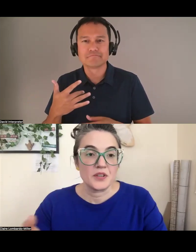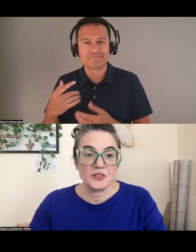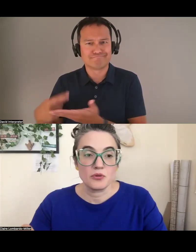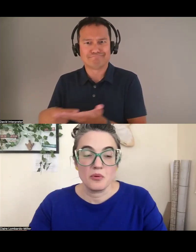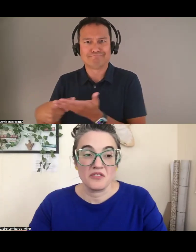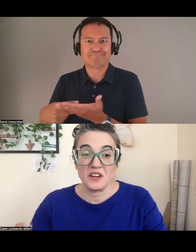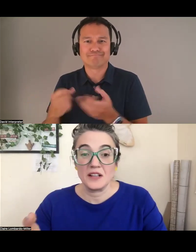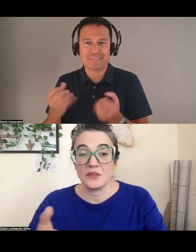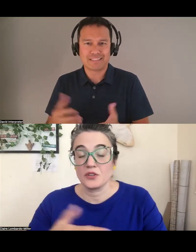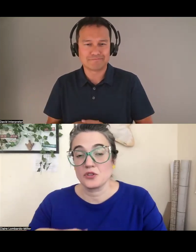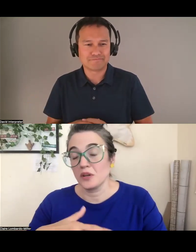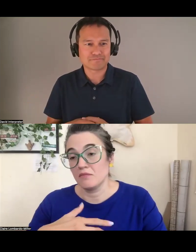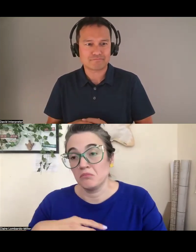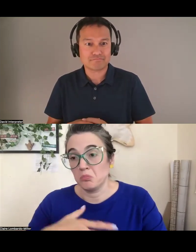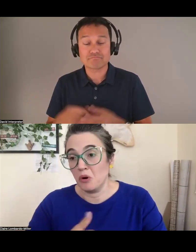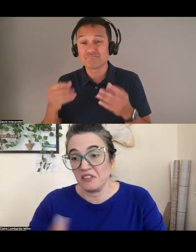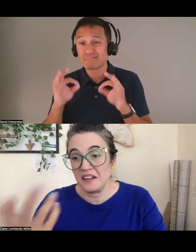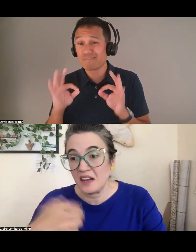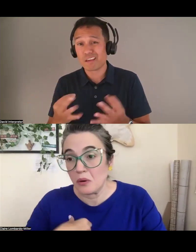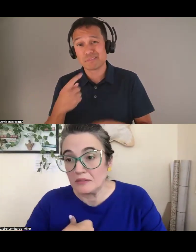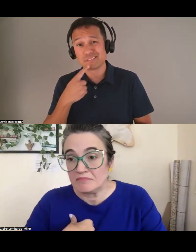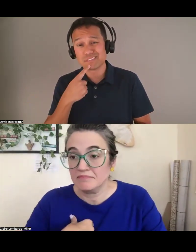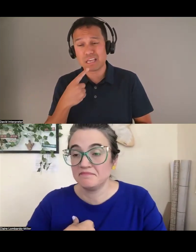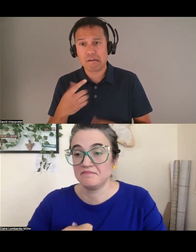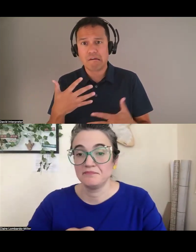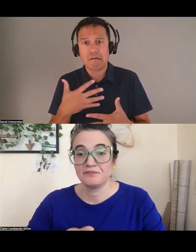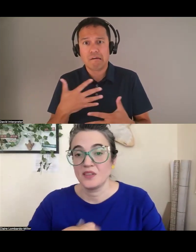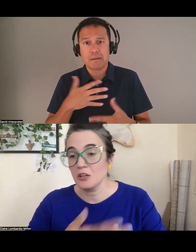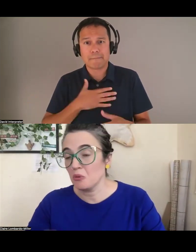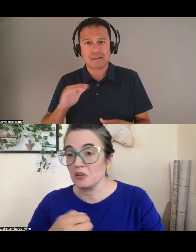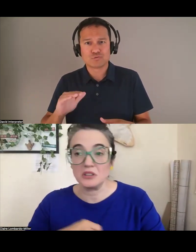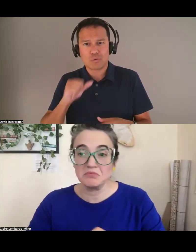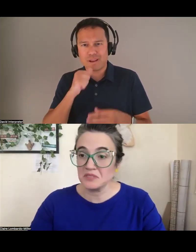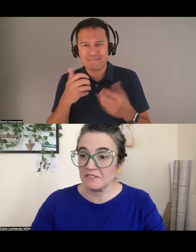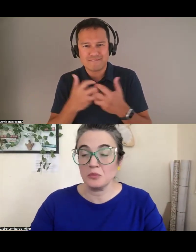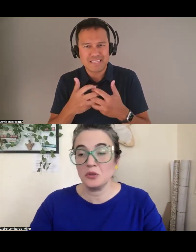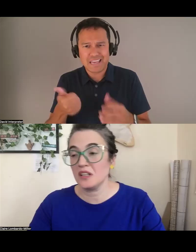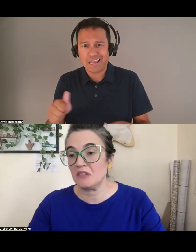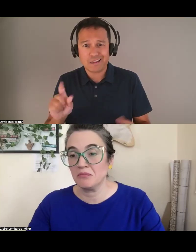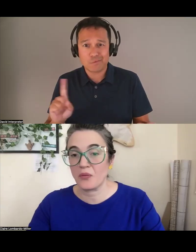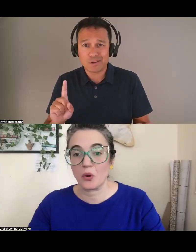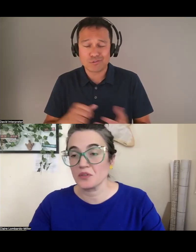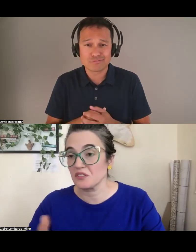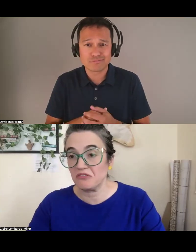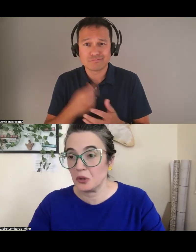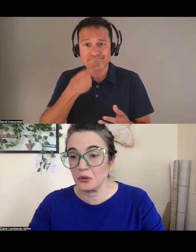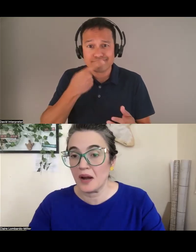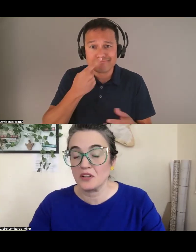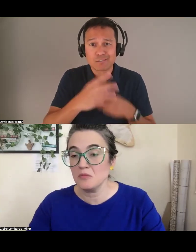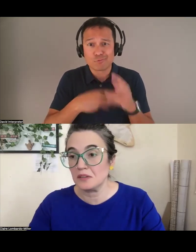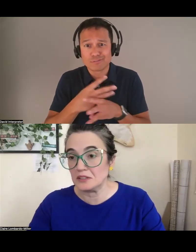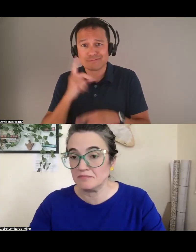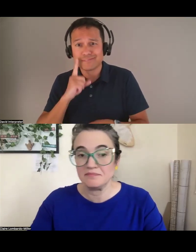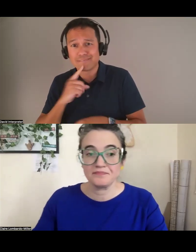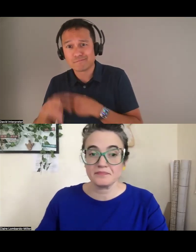Families also report fearing that their children won't fit in anywhere. Hearing world, deaf community, that they're always going to float around